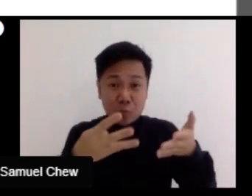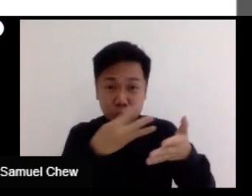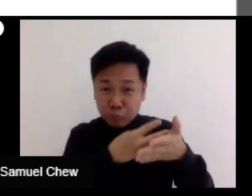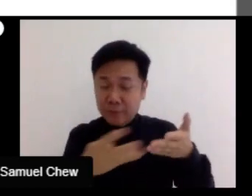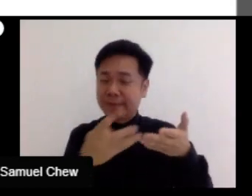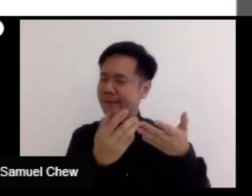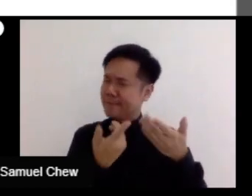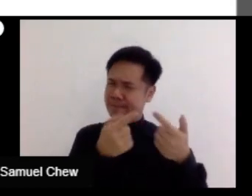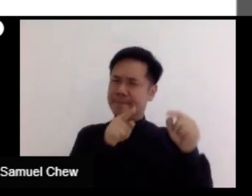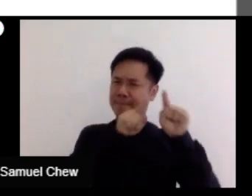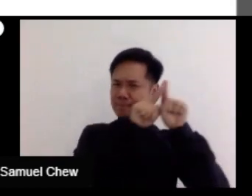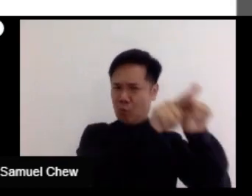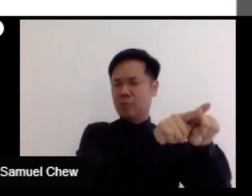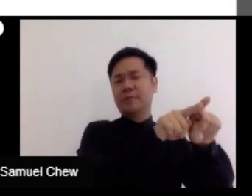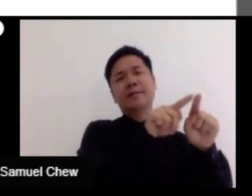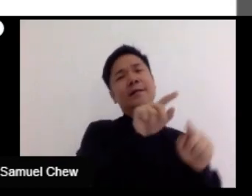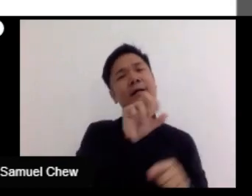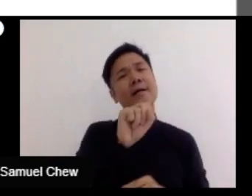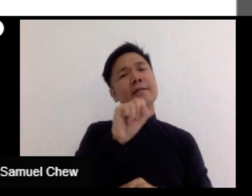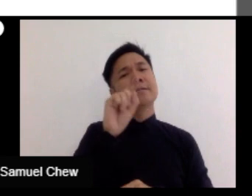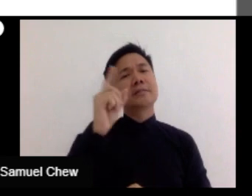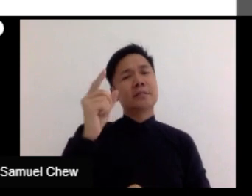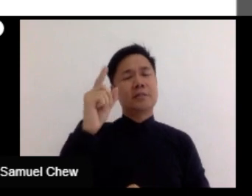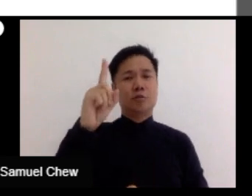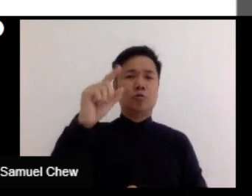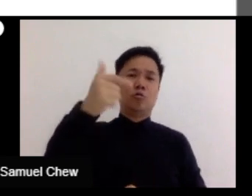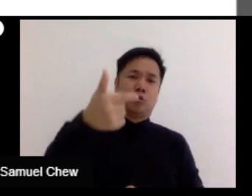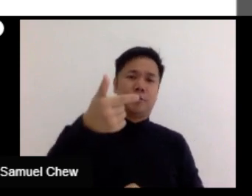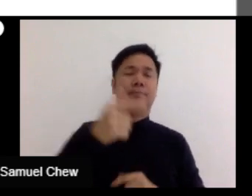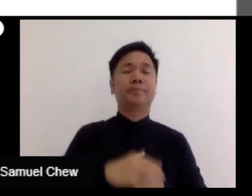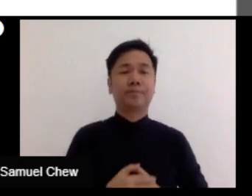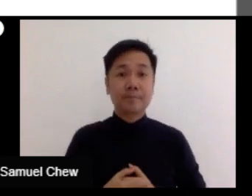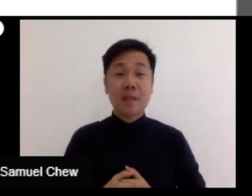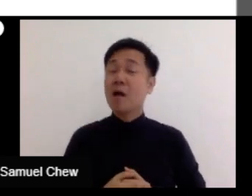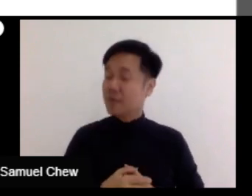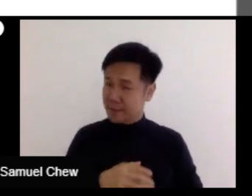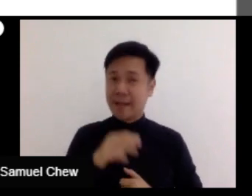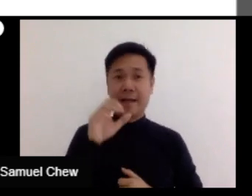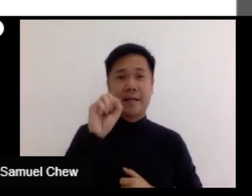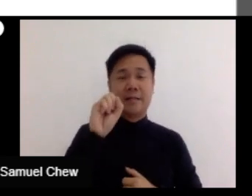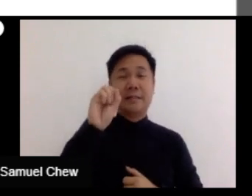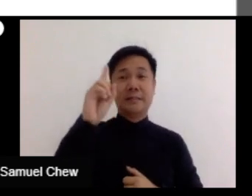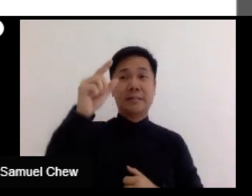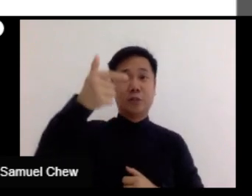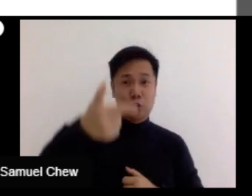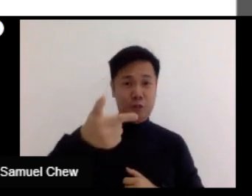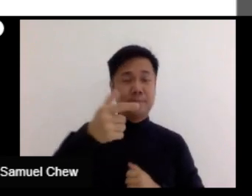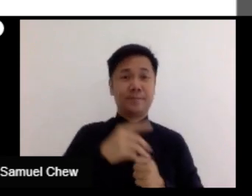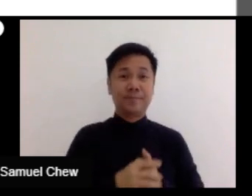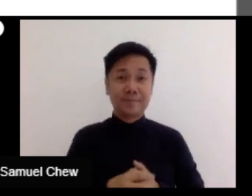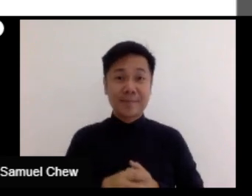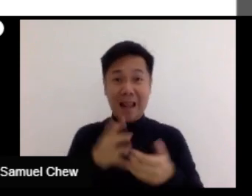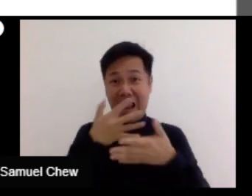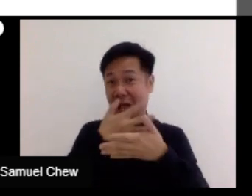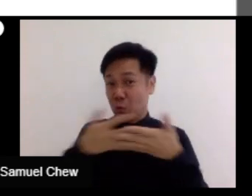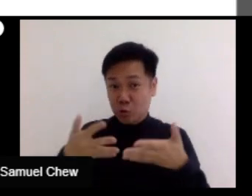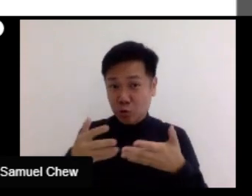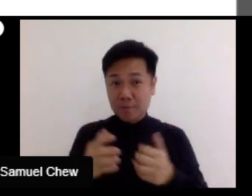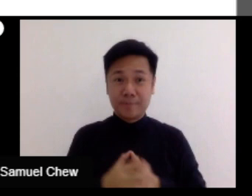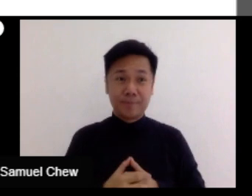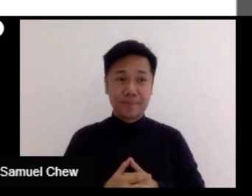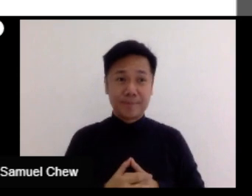SDGs. Yes, it is in line with the SDGs and international agreed language on it